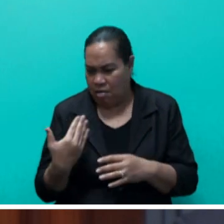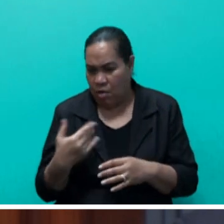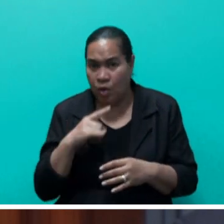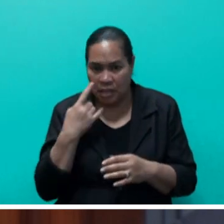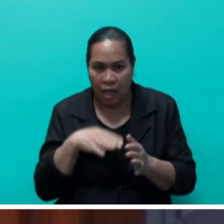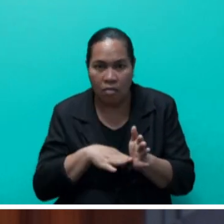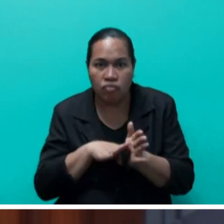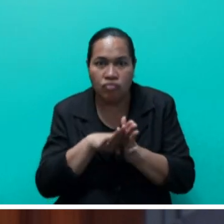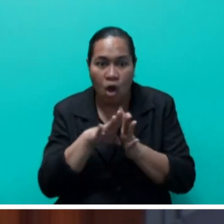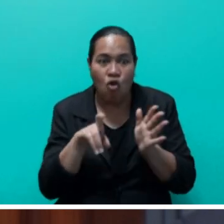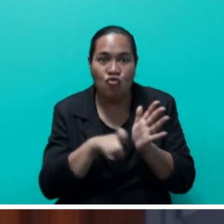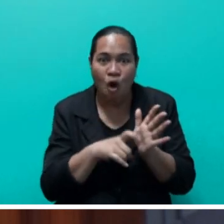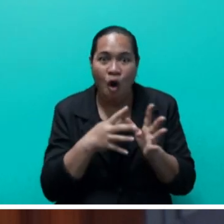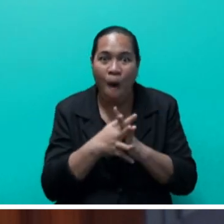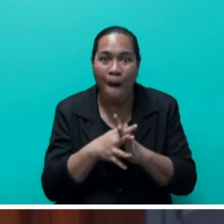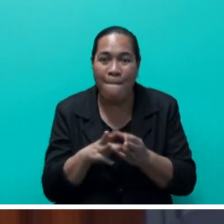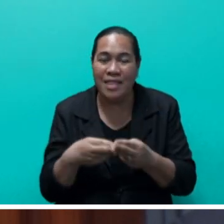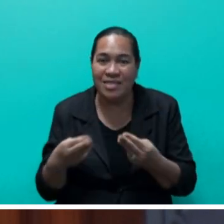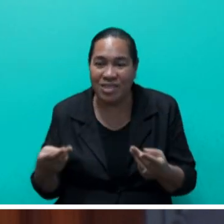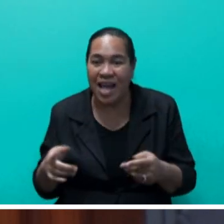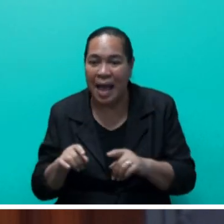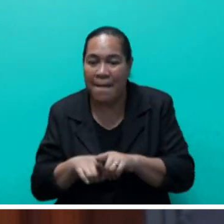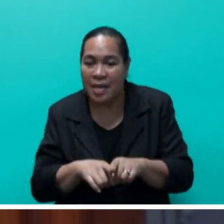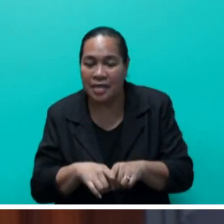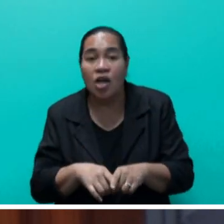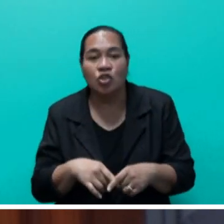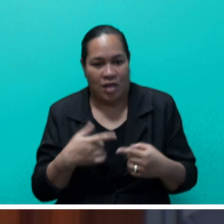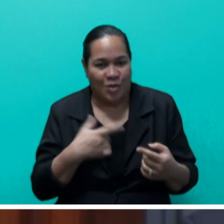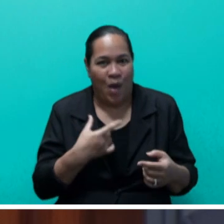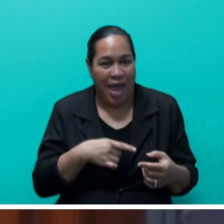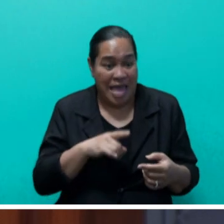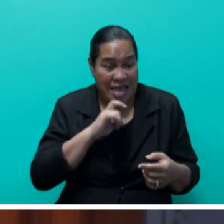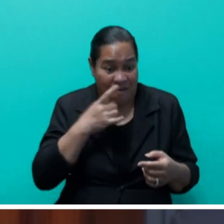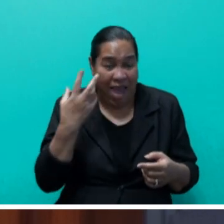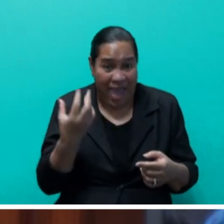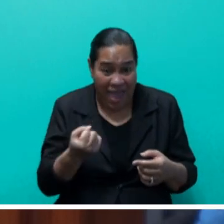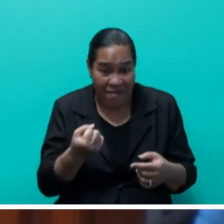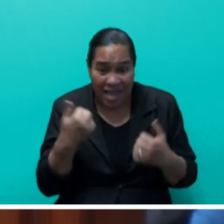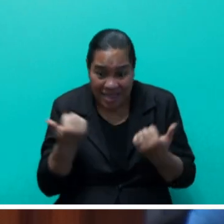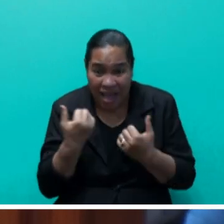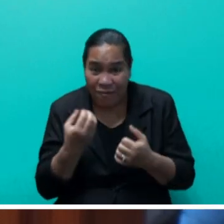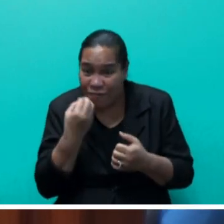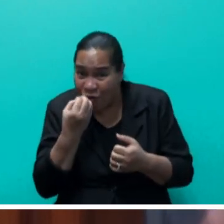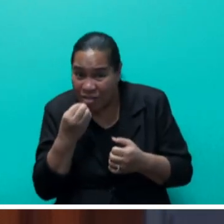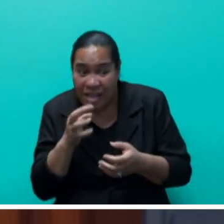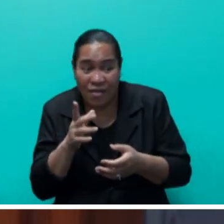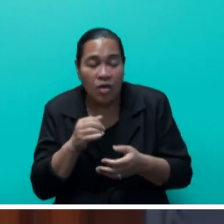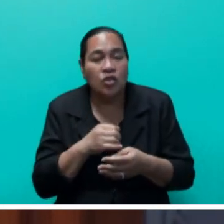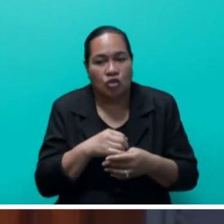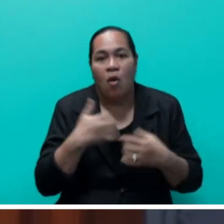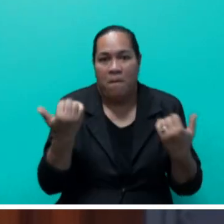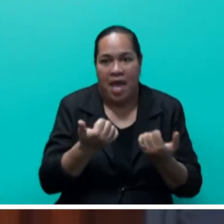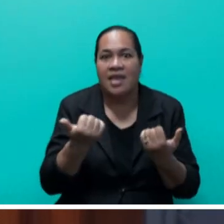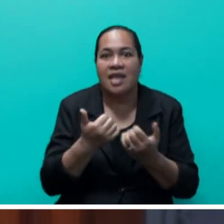in raw materials which relate to the increase in catch sourced from our Fiji fleets and foreign fleets calling into Fiji